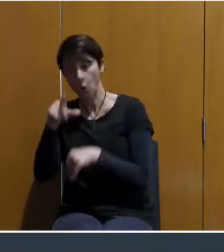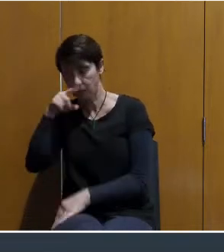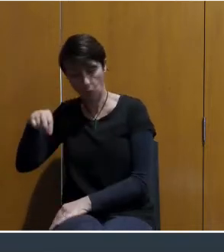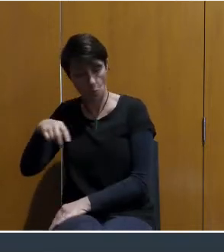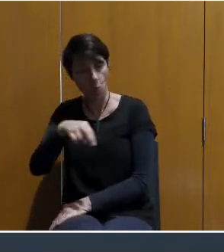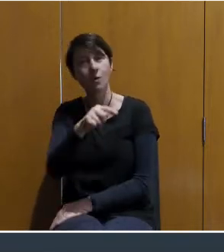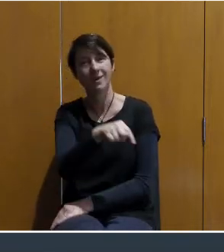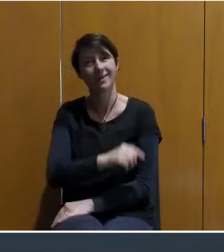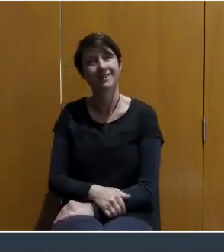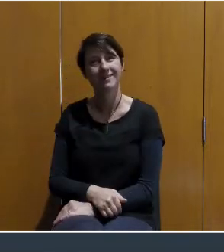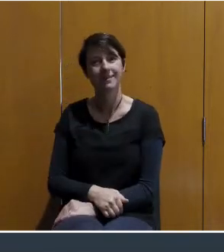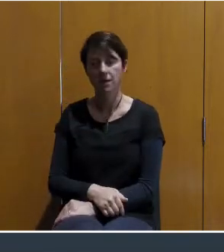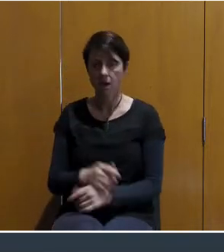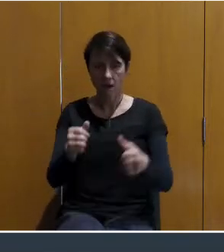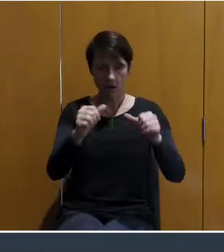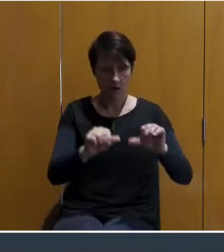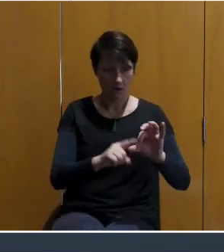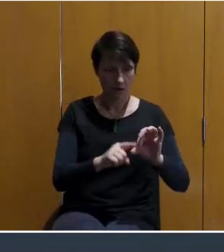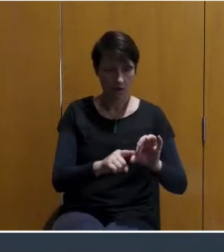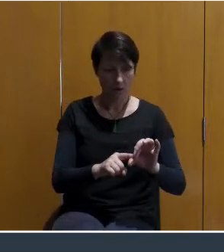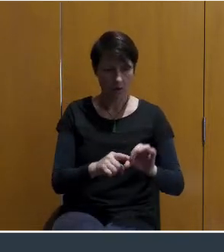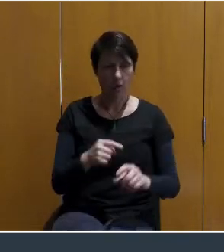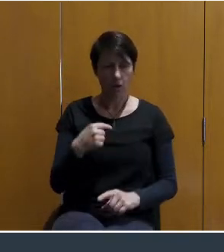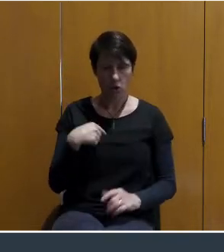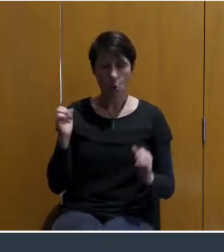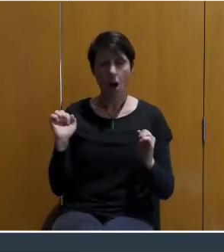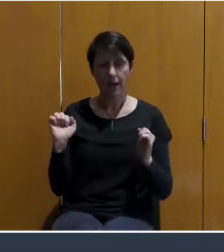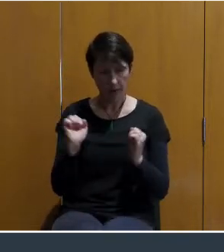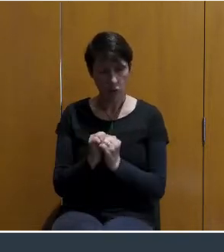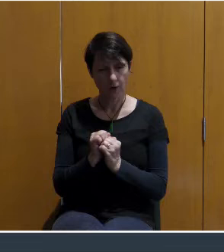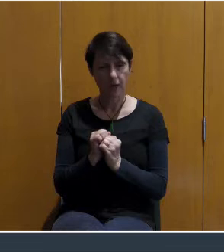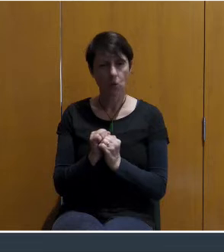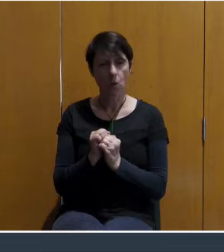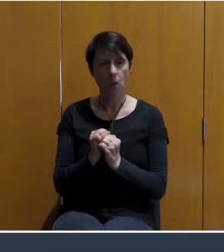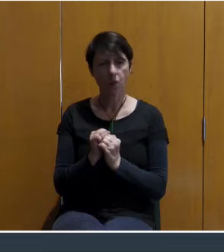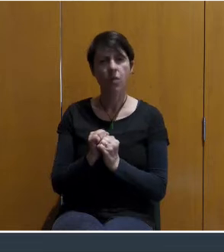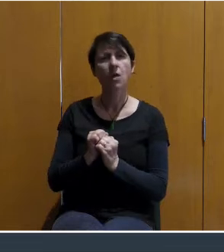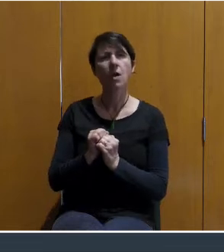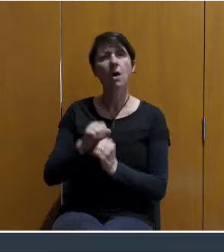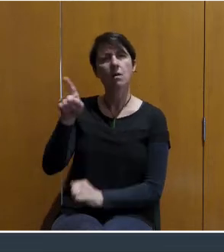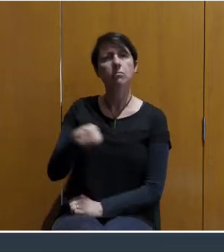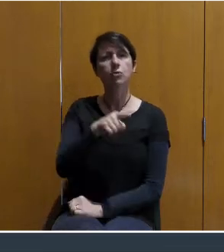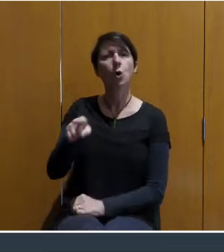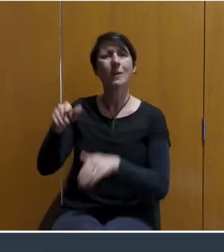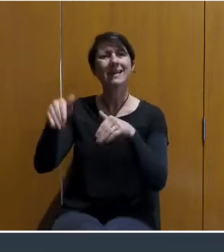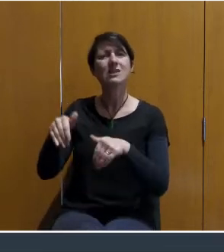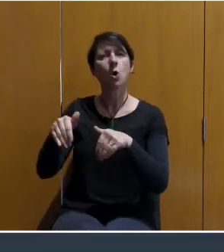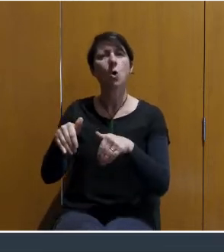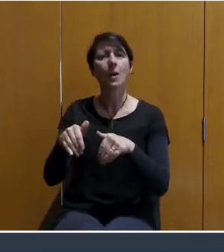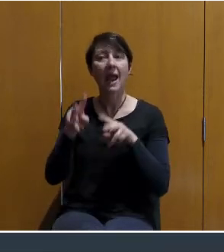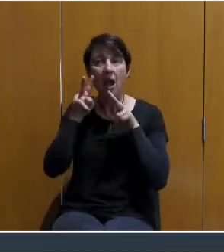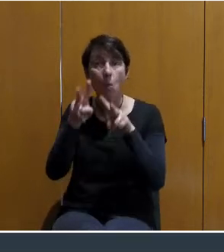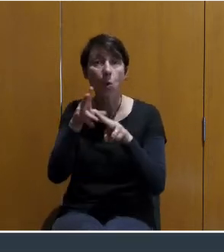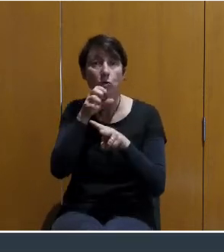Do you support prohibiting dogs at the Watchman Road Reserve? Yeah, I do. That's quite close to the airport and quite close to the